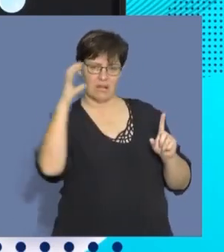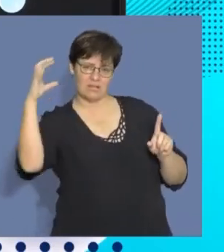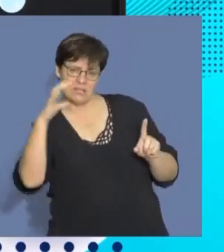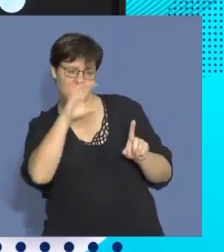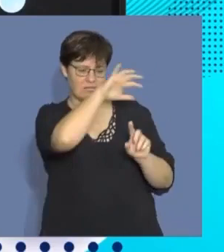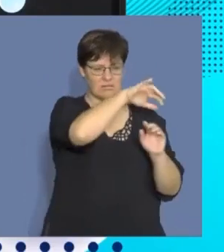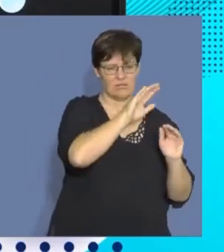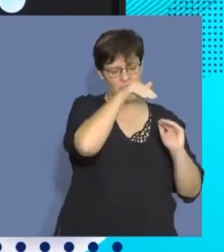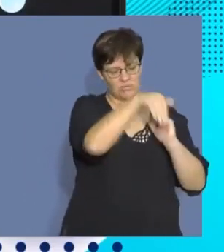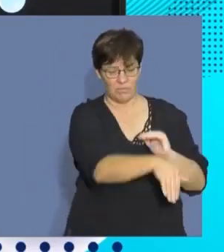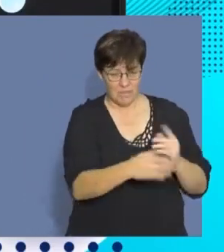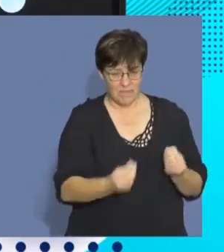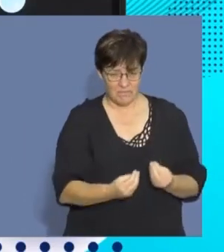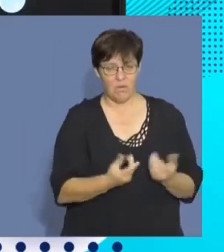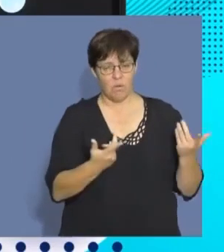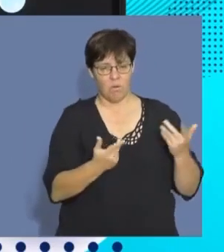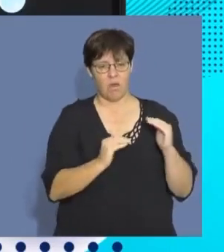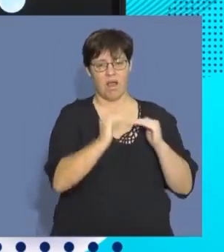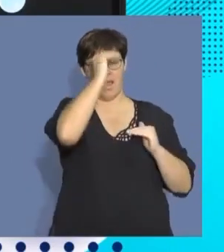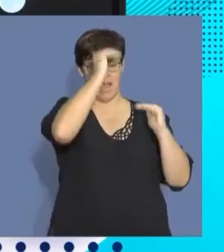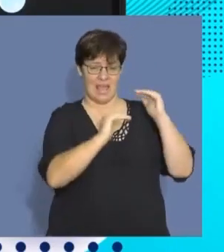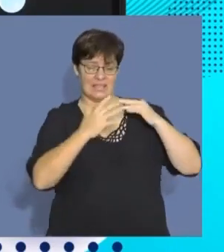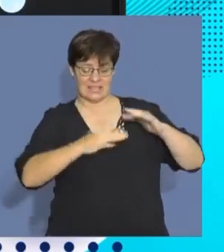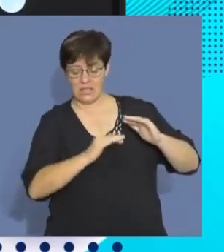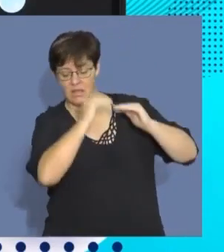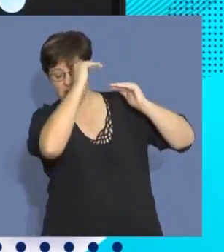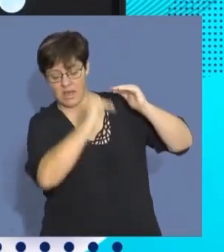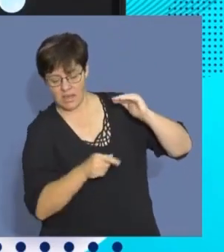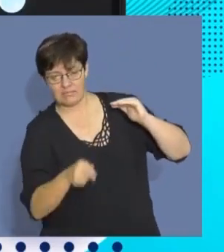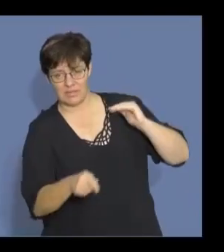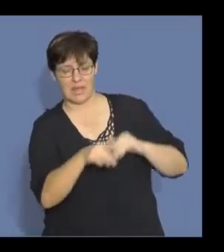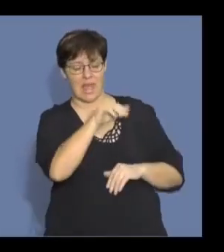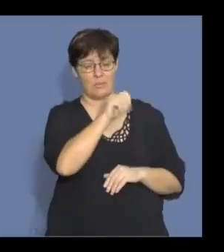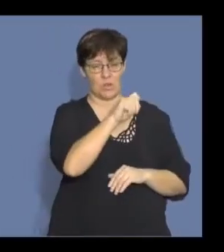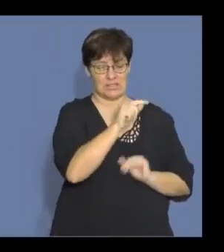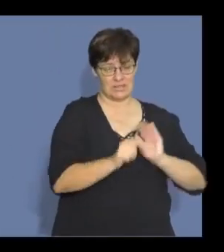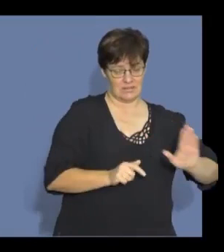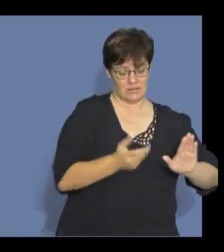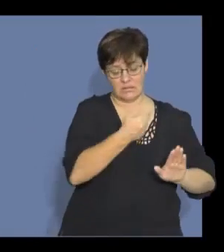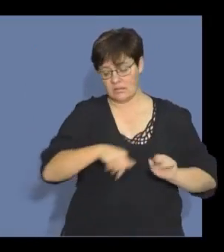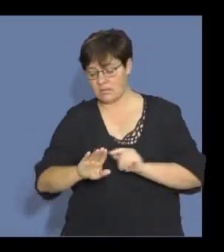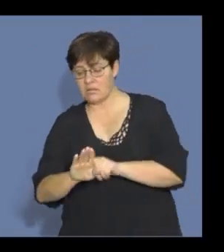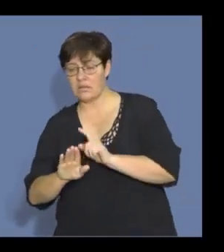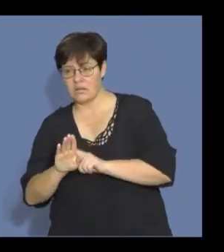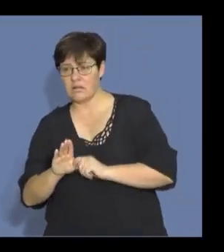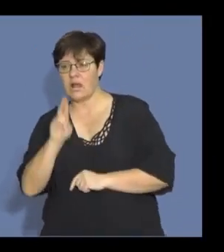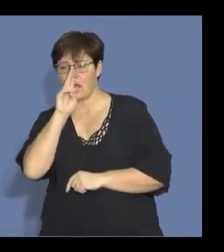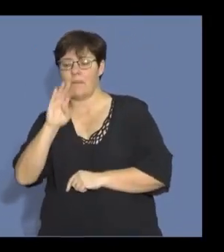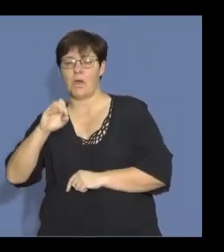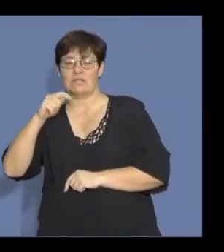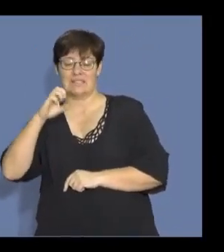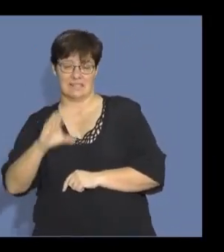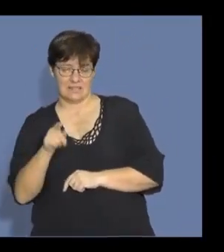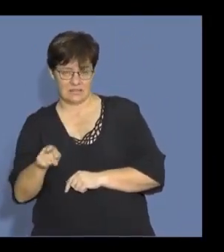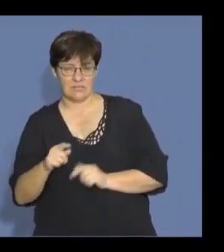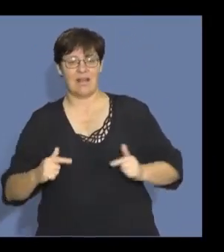the slope, as well as the altitude. So those are the abiotic factors. We also need to go back and look at biotic factors, and